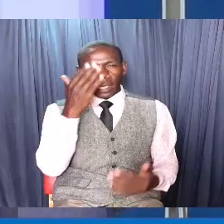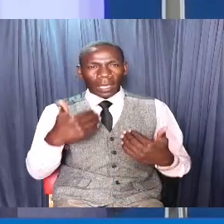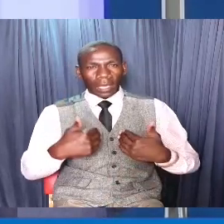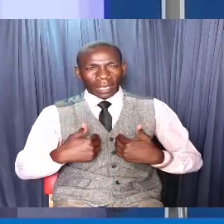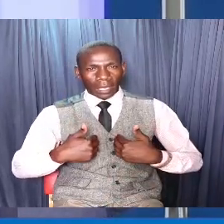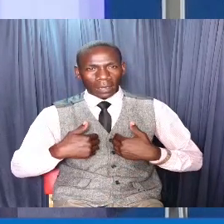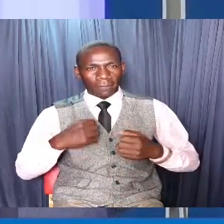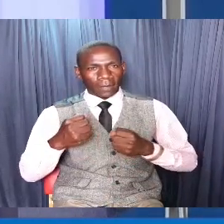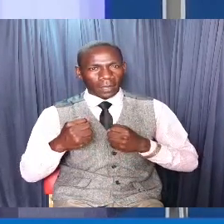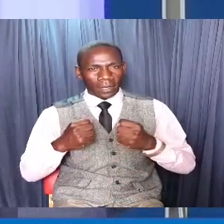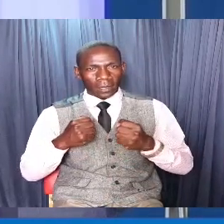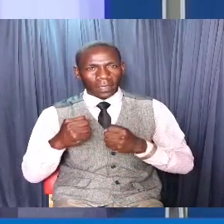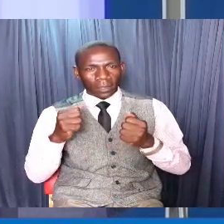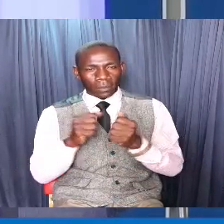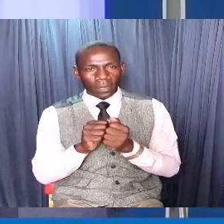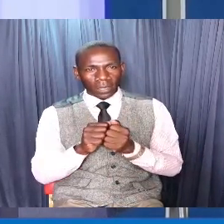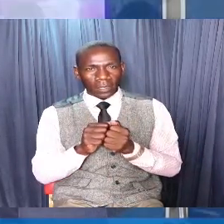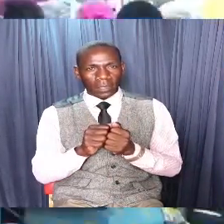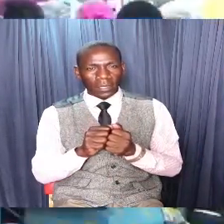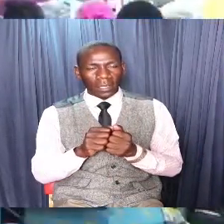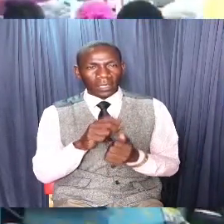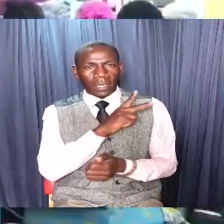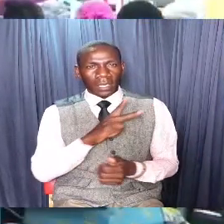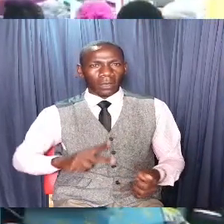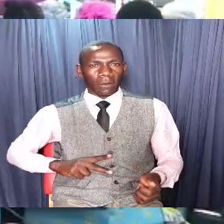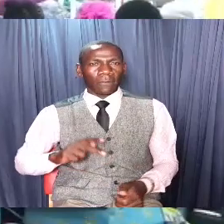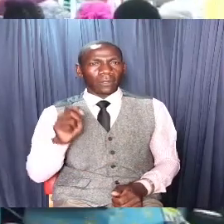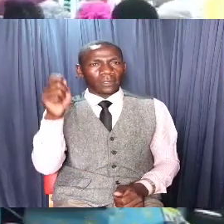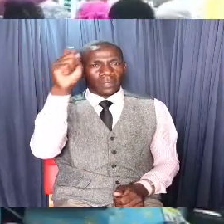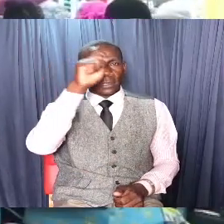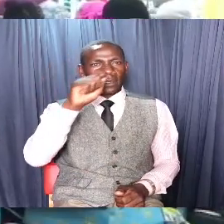Anavita. He had the fight. Mfalme wa Sham. With the king of Syria.